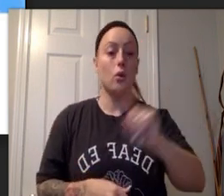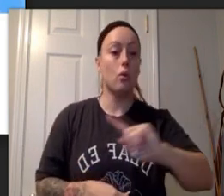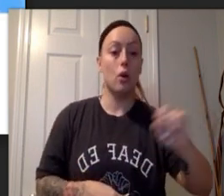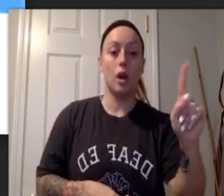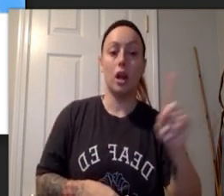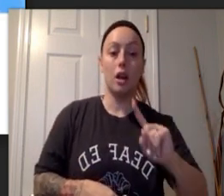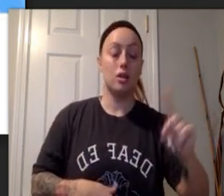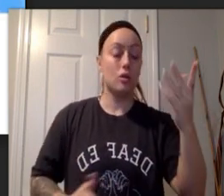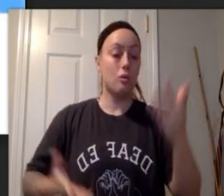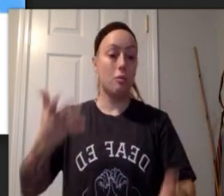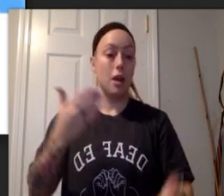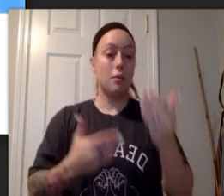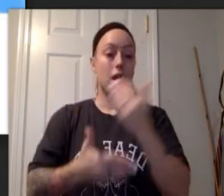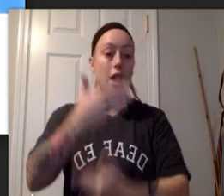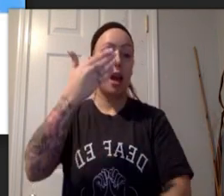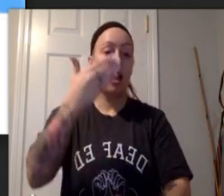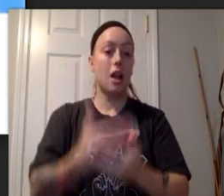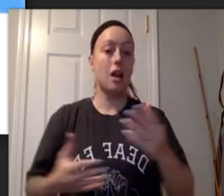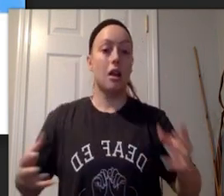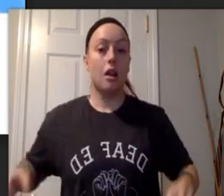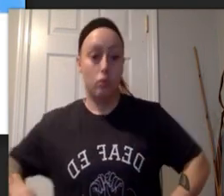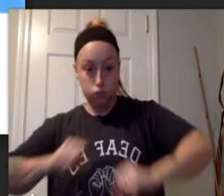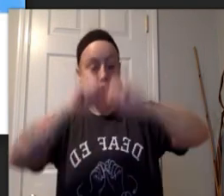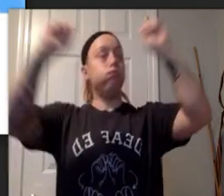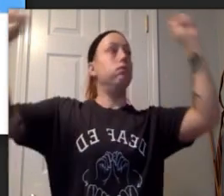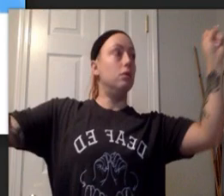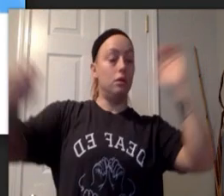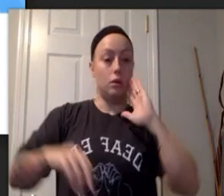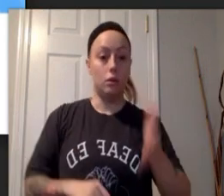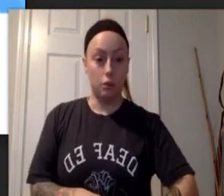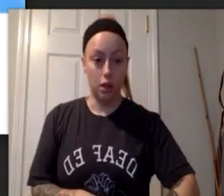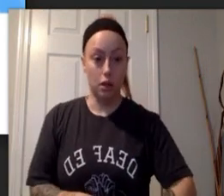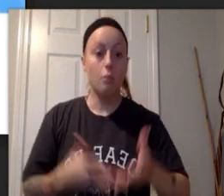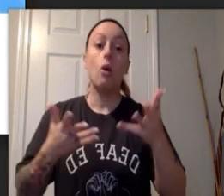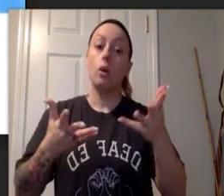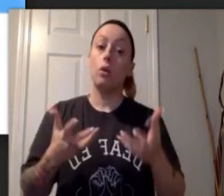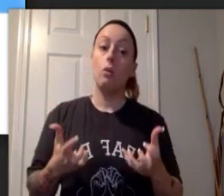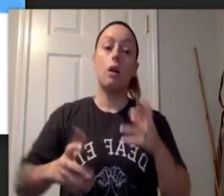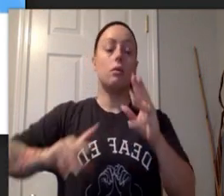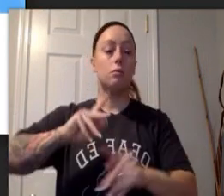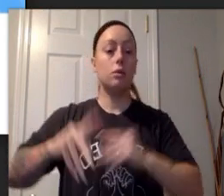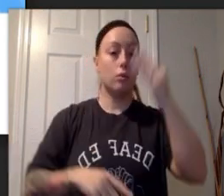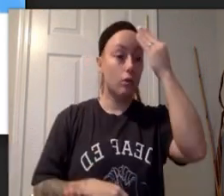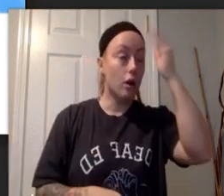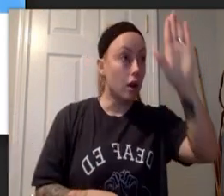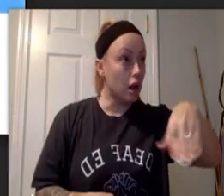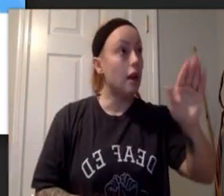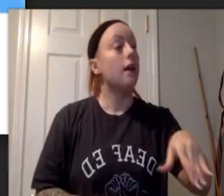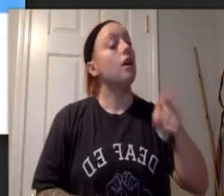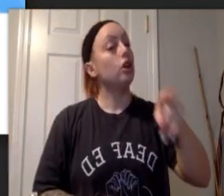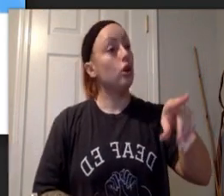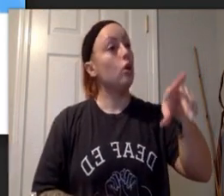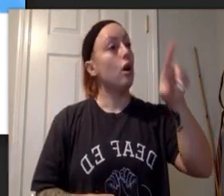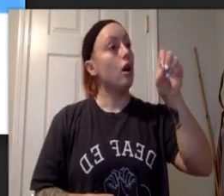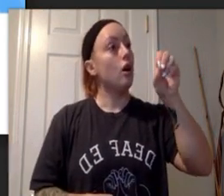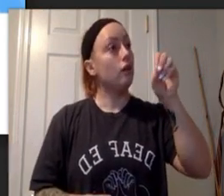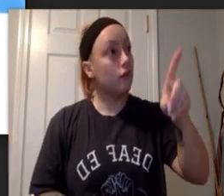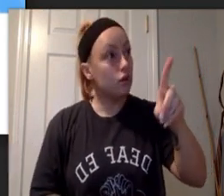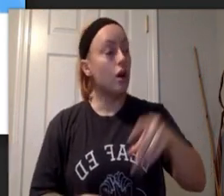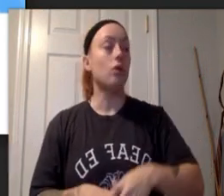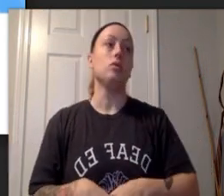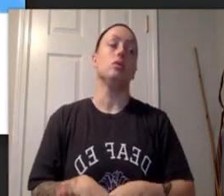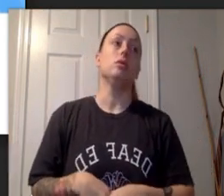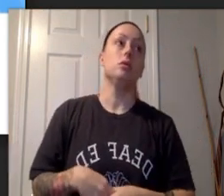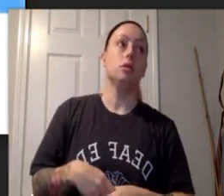mediated by just giving them space. But we want to let people know that they overdosed, that we gave them Narcan, and that they really should not